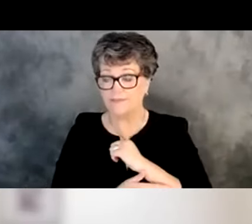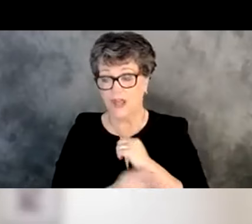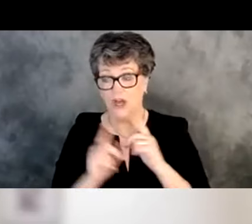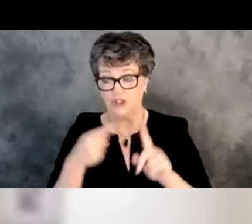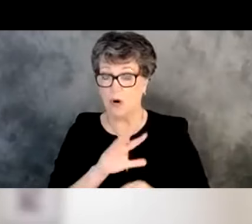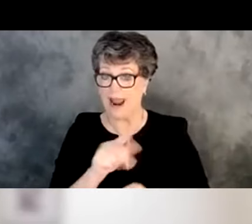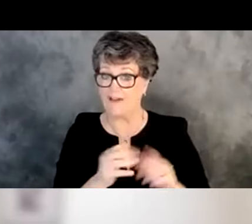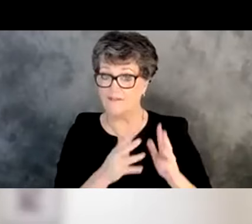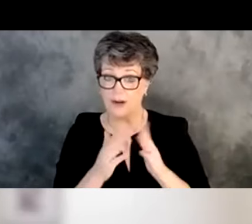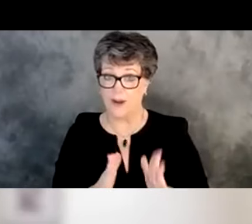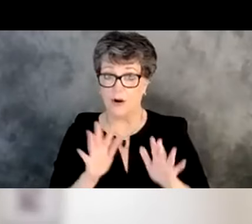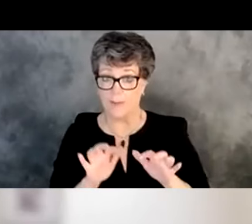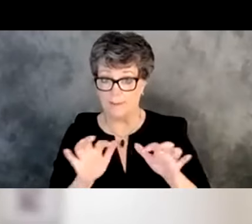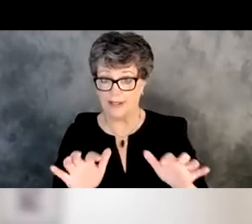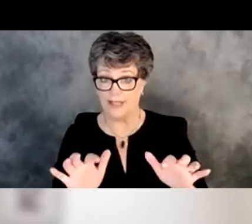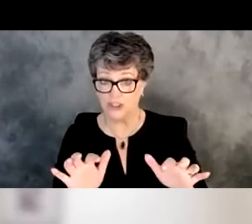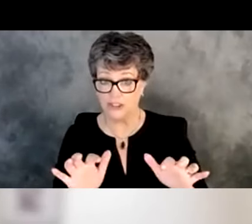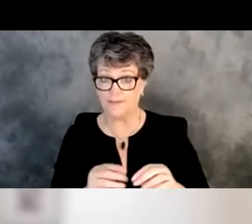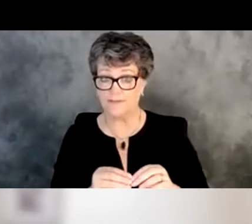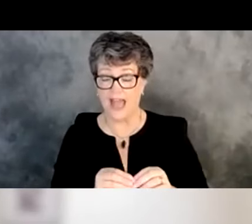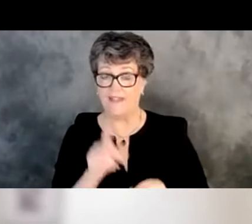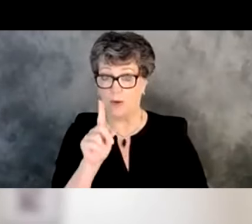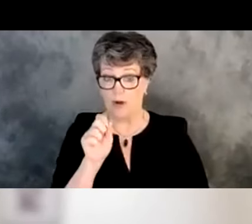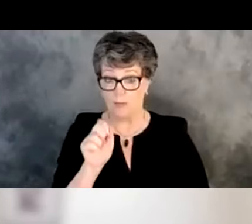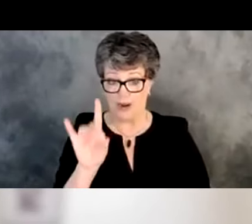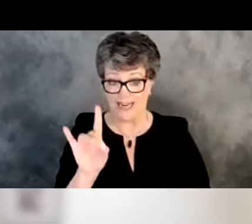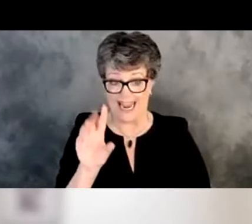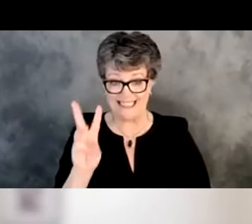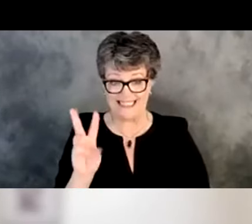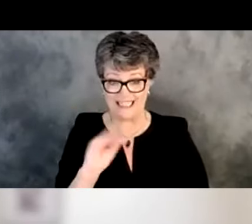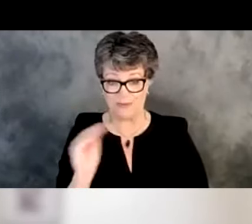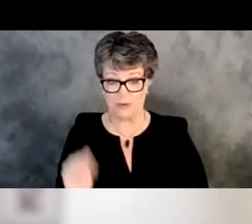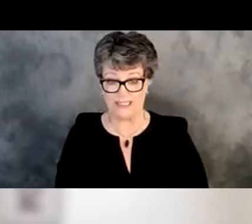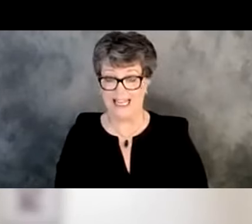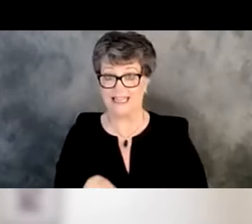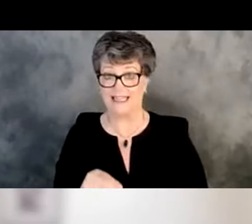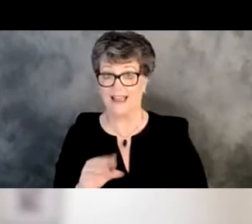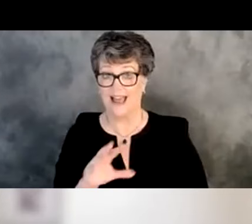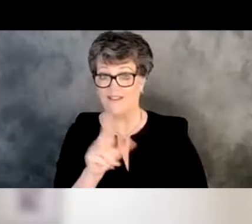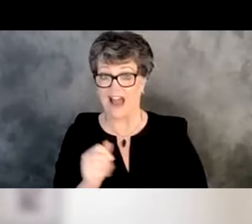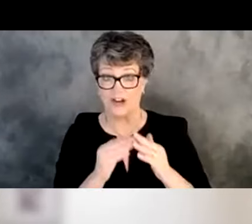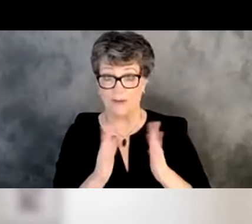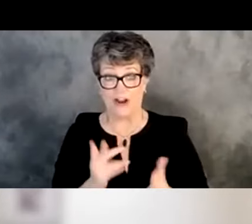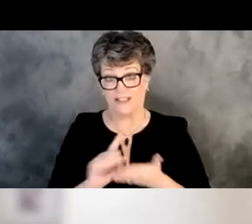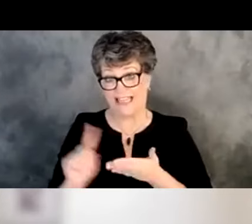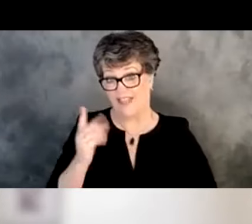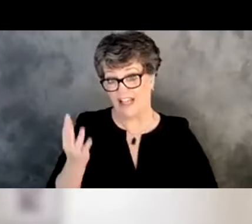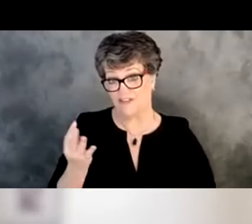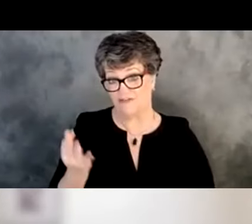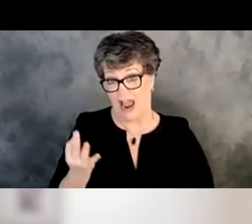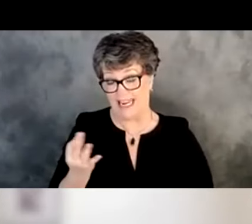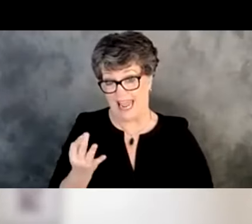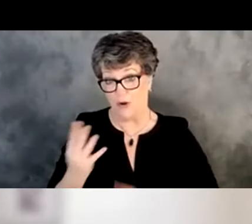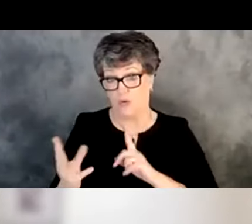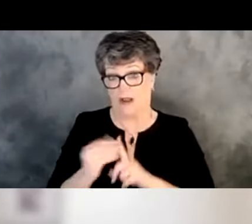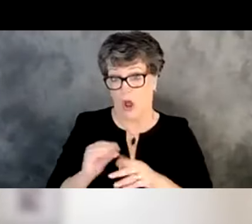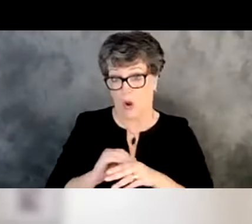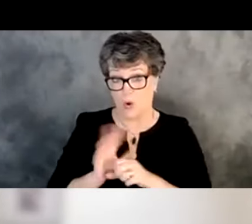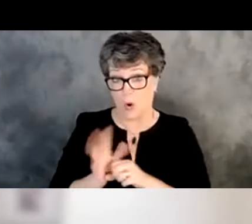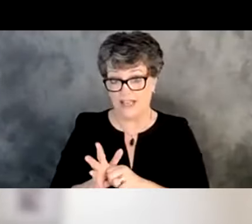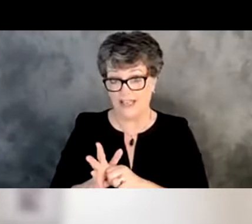African American population is that 1.86% of African Americans as of last Friday who contracted COVID